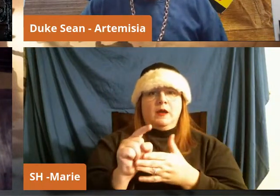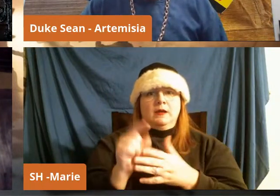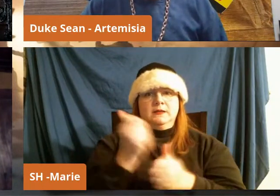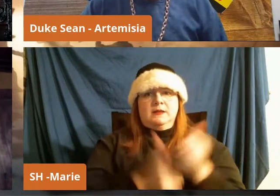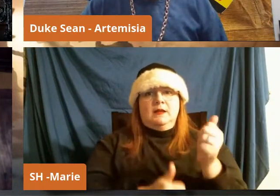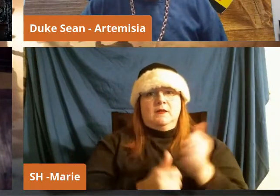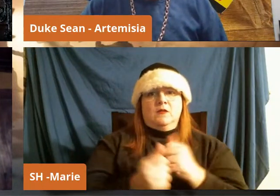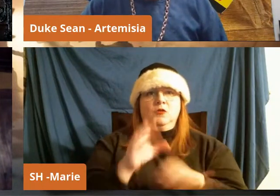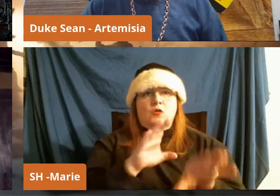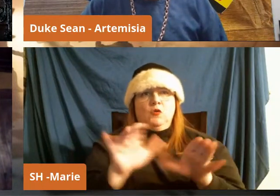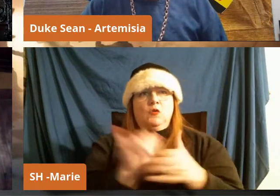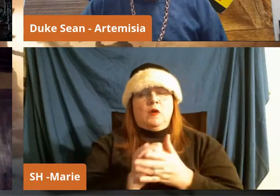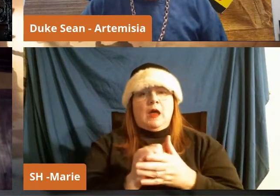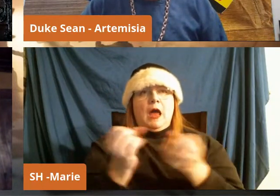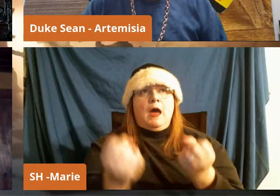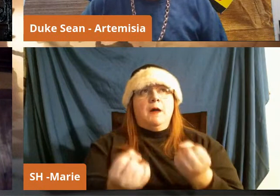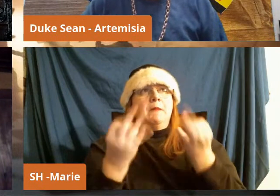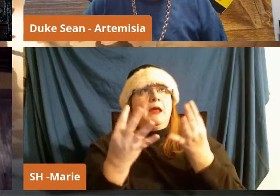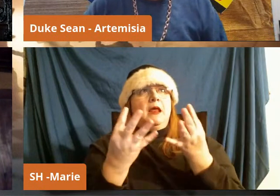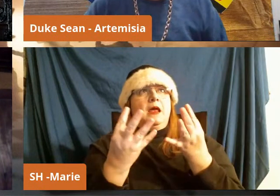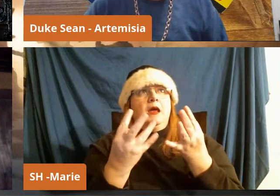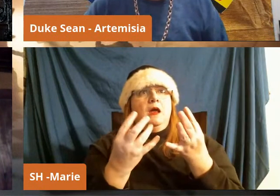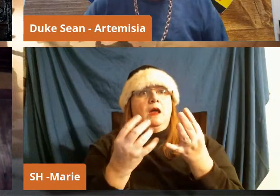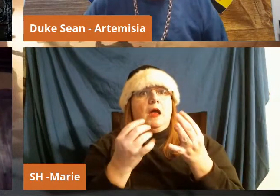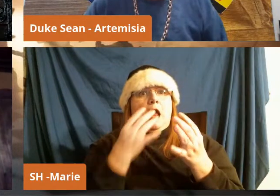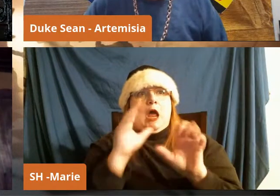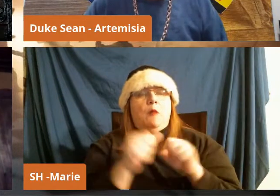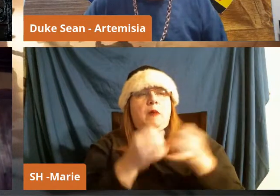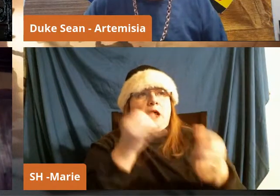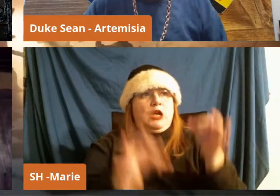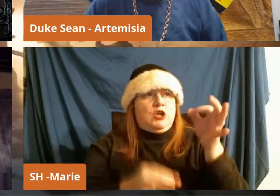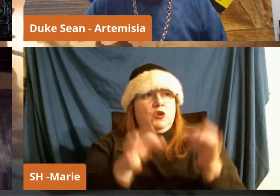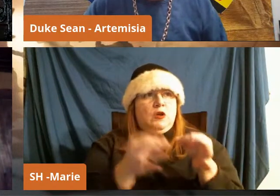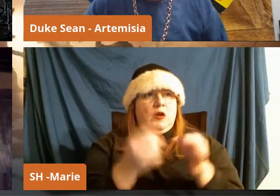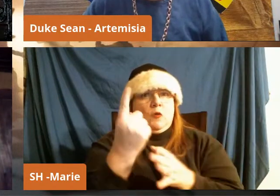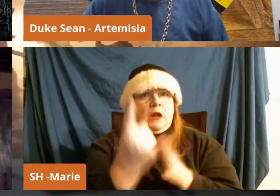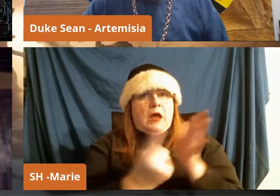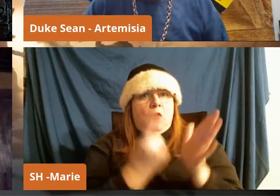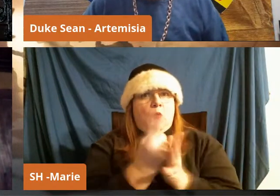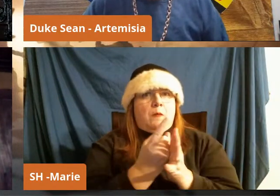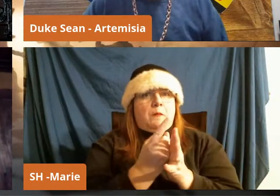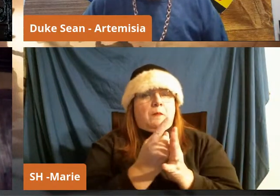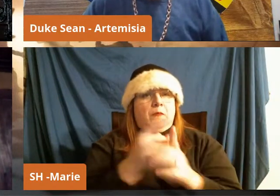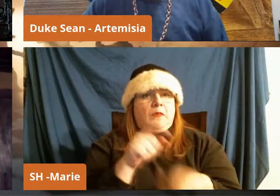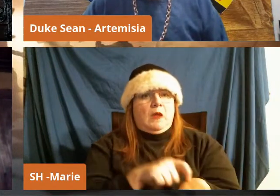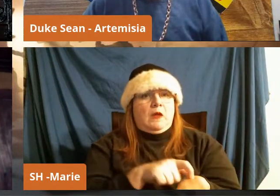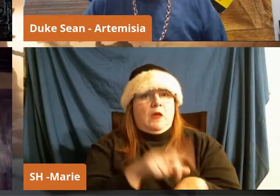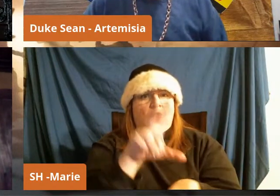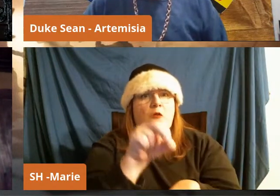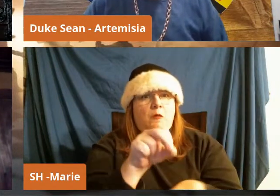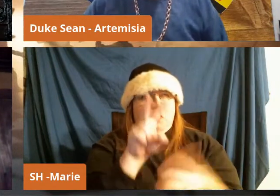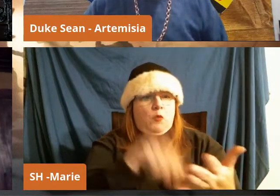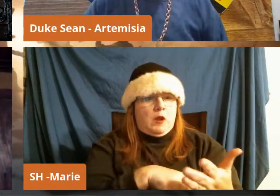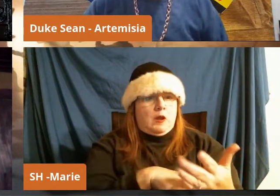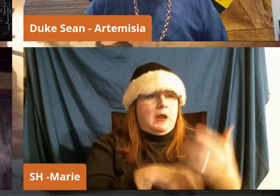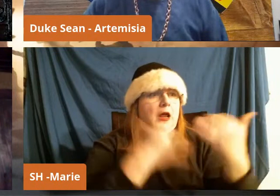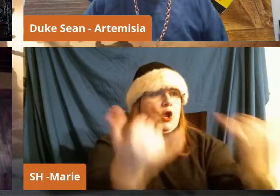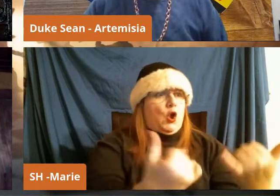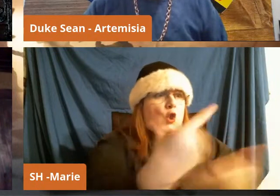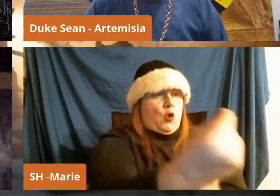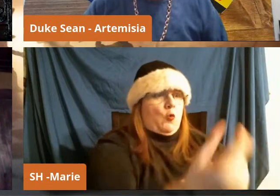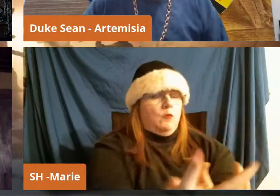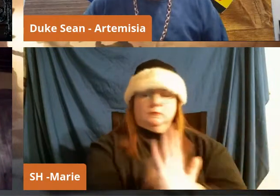having to do how many things do I have to judge in an 8-hour period. Right. You have 30 minutes to read this research paper. Go.